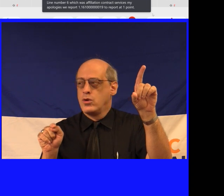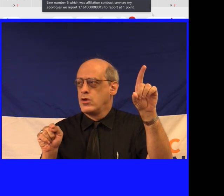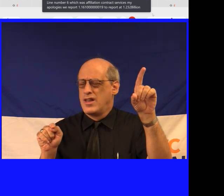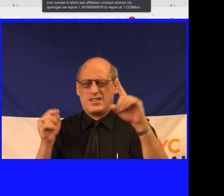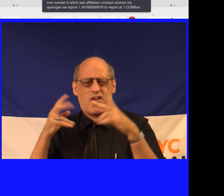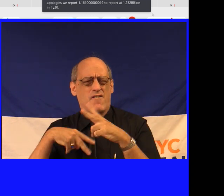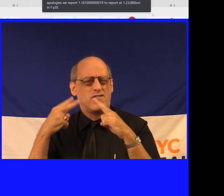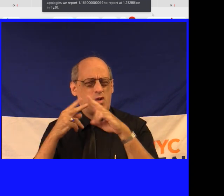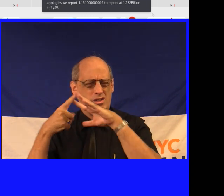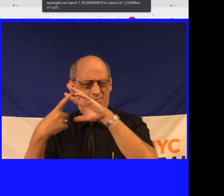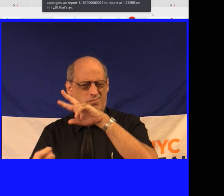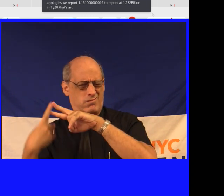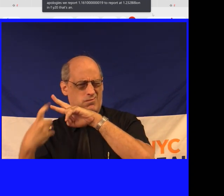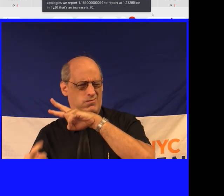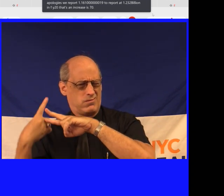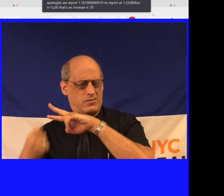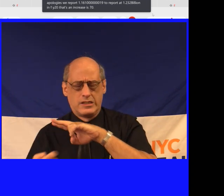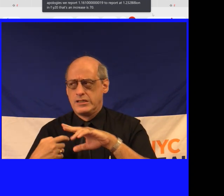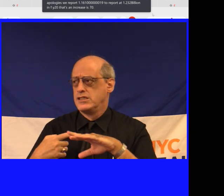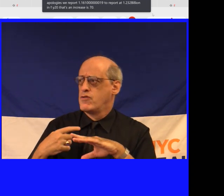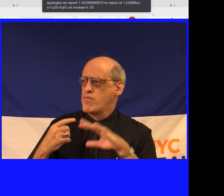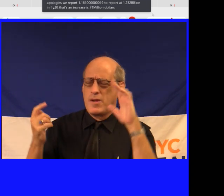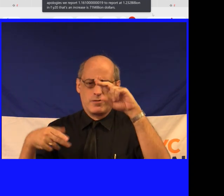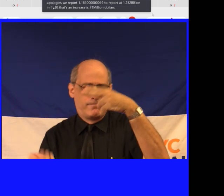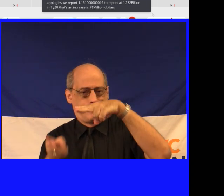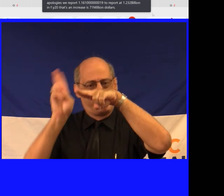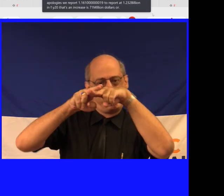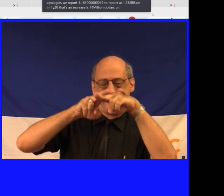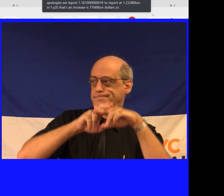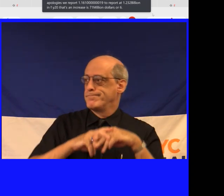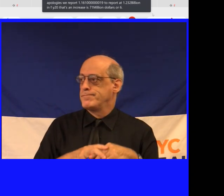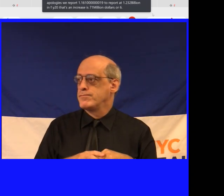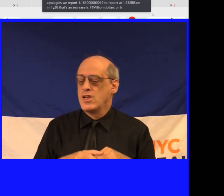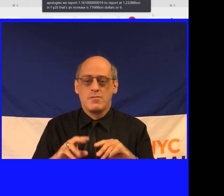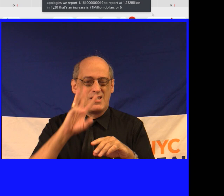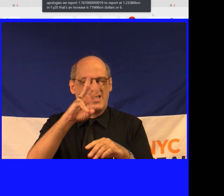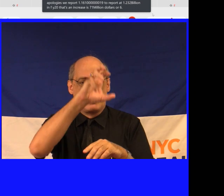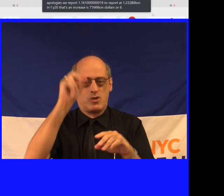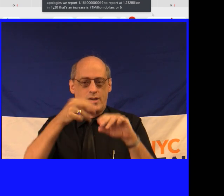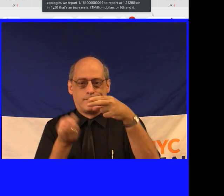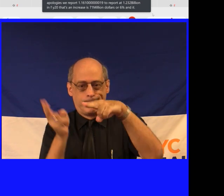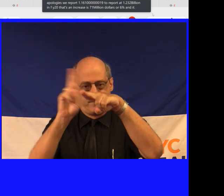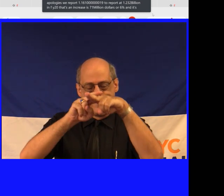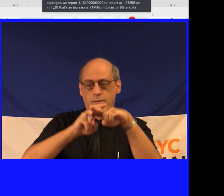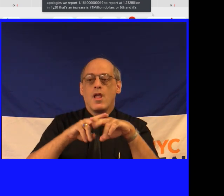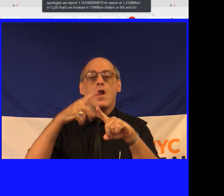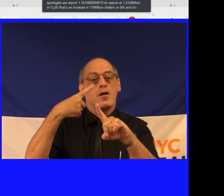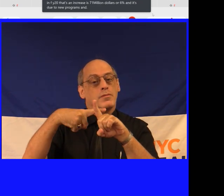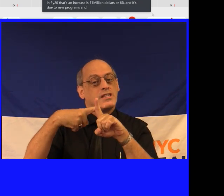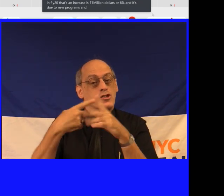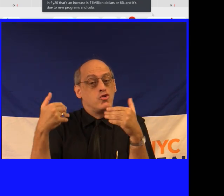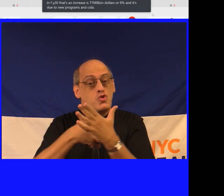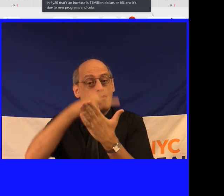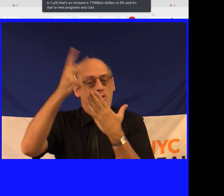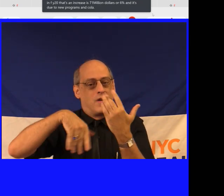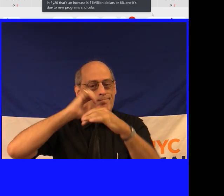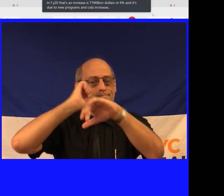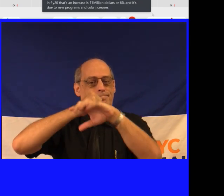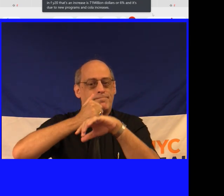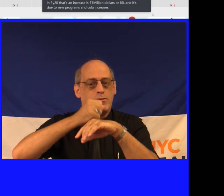FY20. That's an increase of $71 million or 6%. And it's due to new programs and COLA